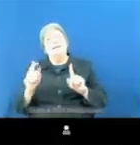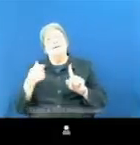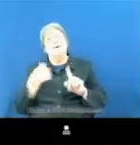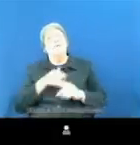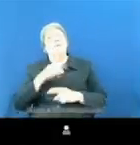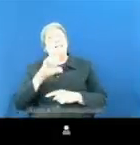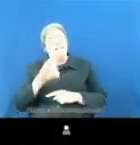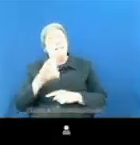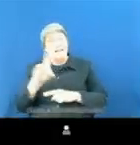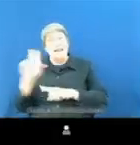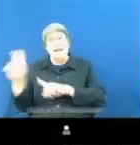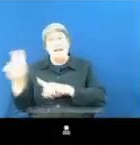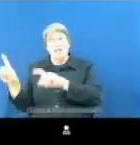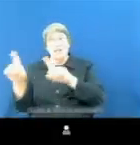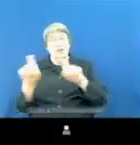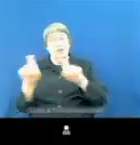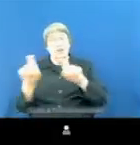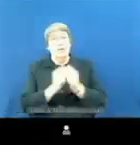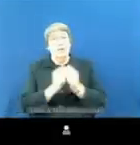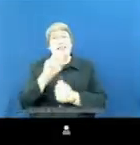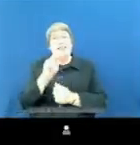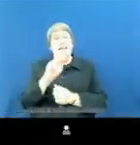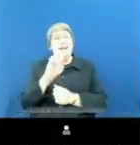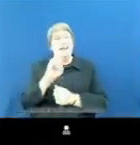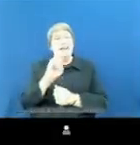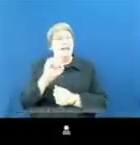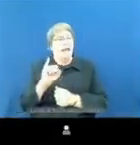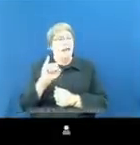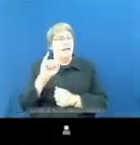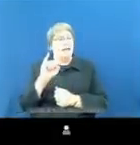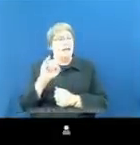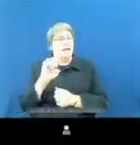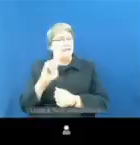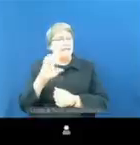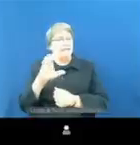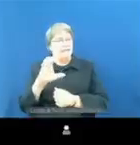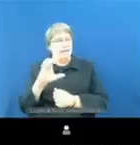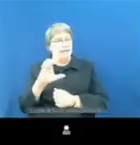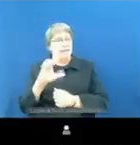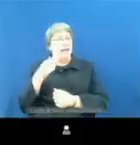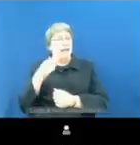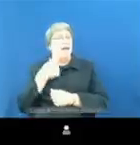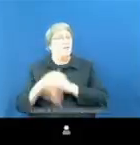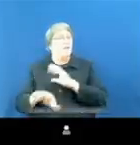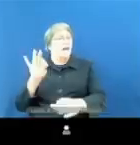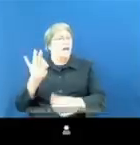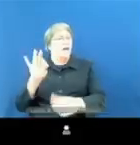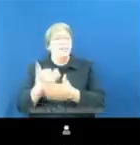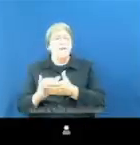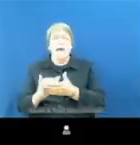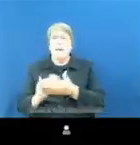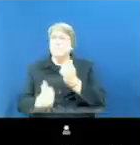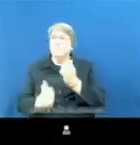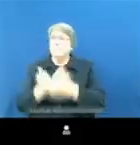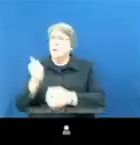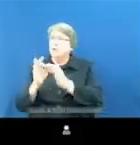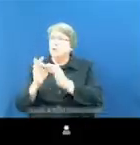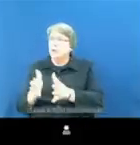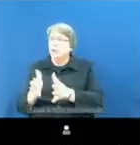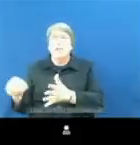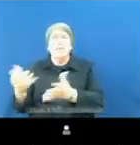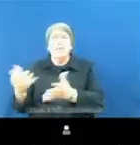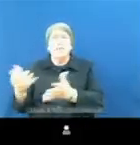the NCIEC and found that most interpreters, even though they want training, they don't do a lot of